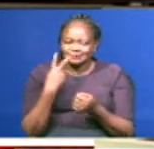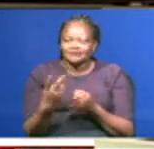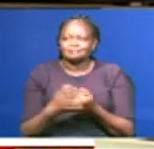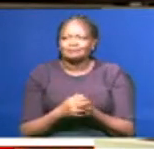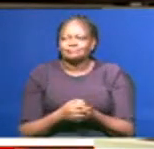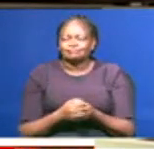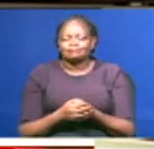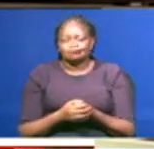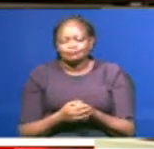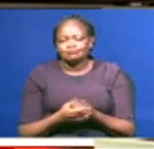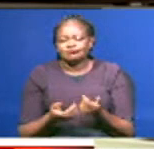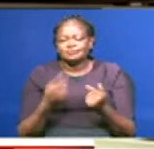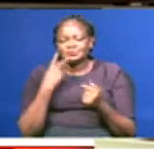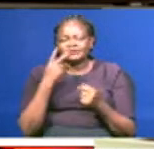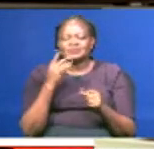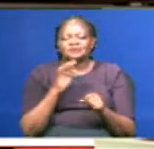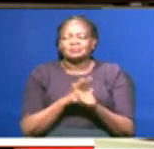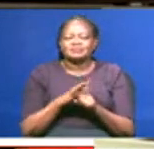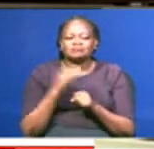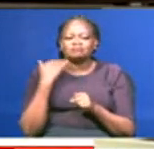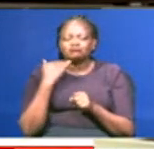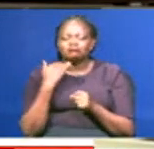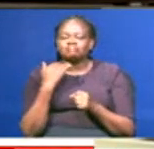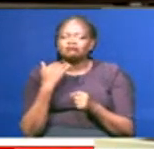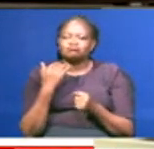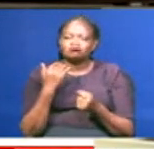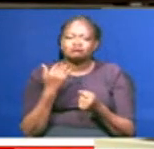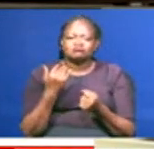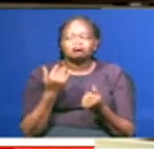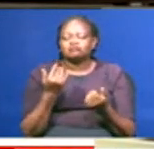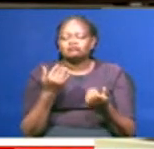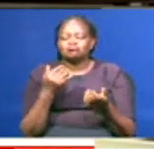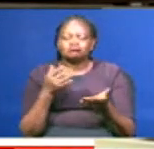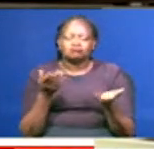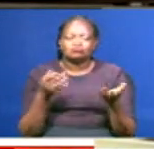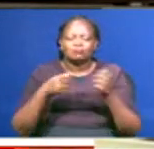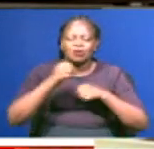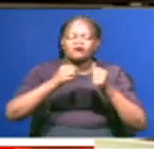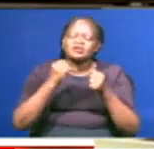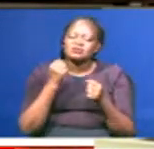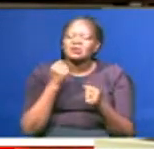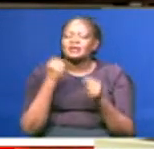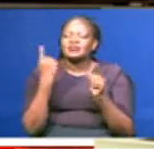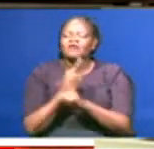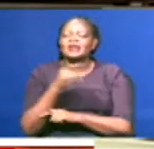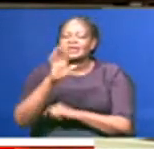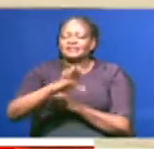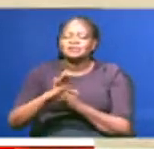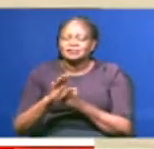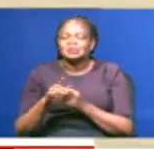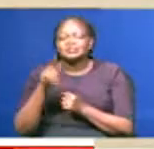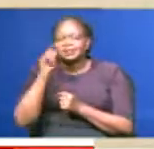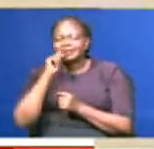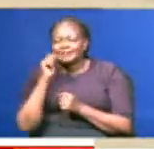have seen incidences of robbery contained in other parts of Kiambu, including Kabete as well as Kikuyu.